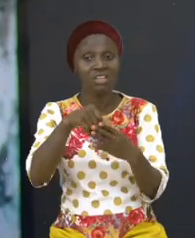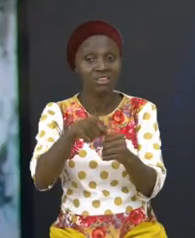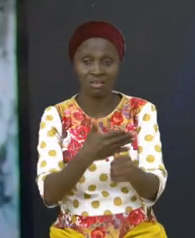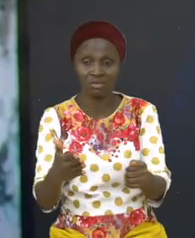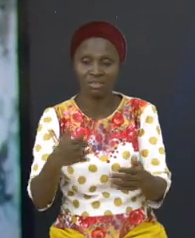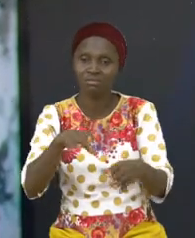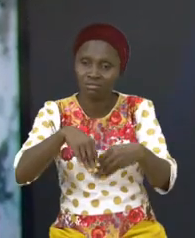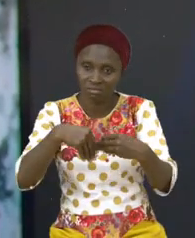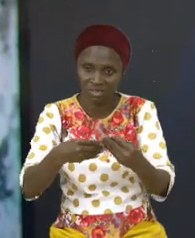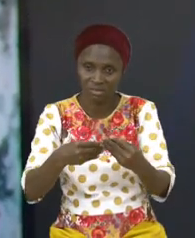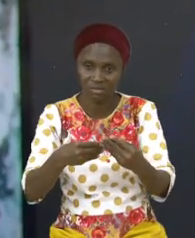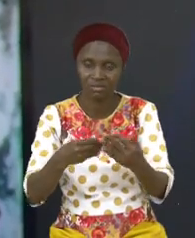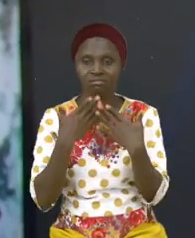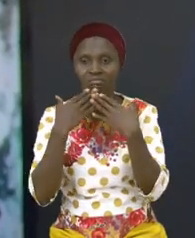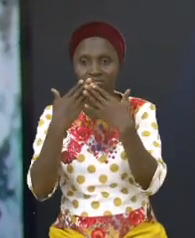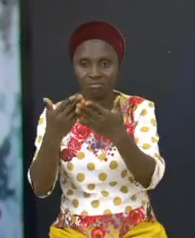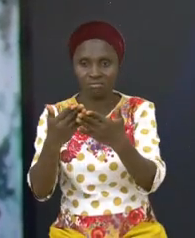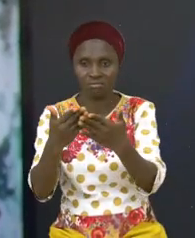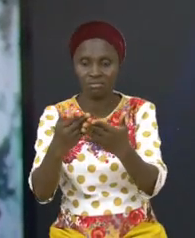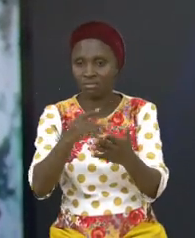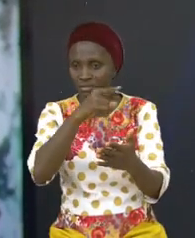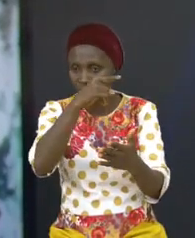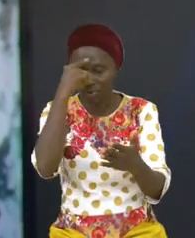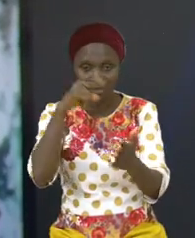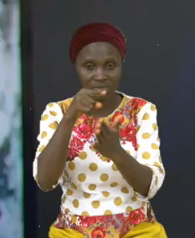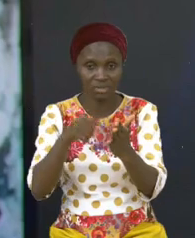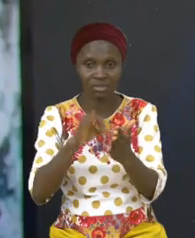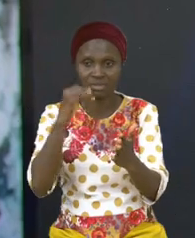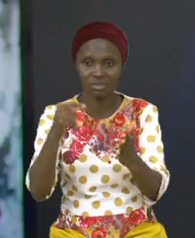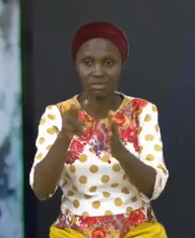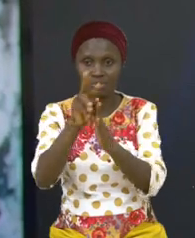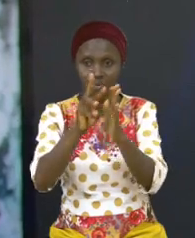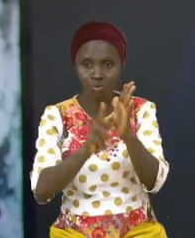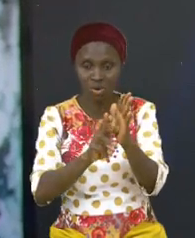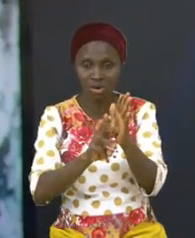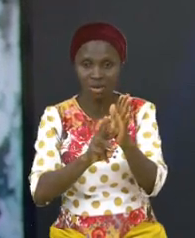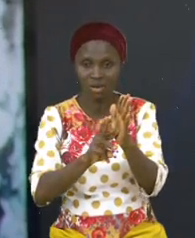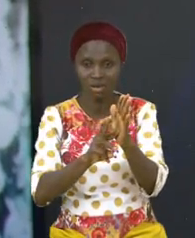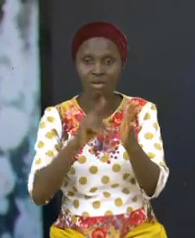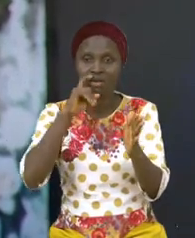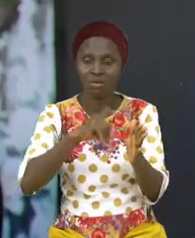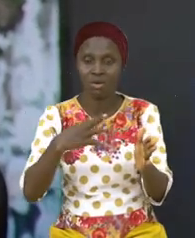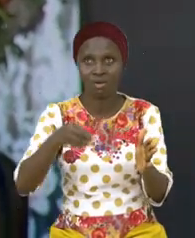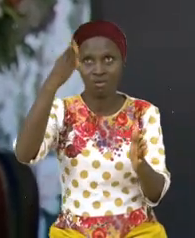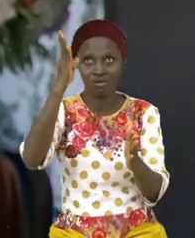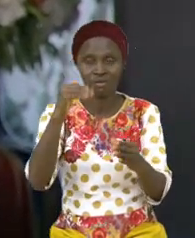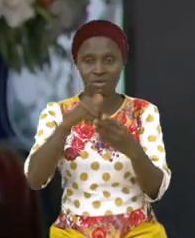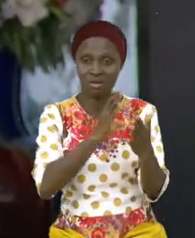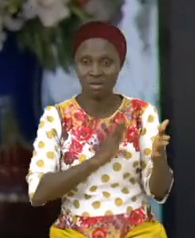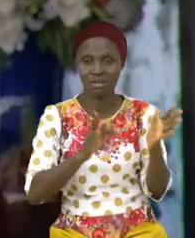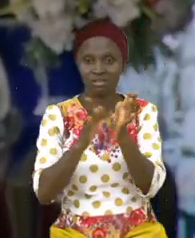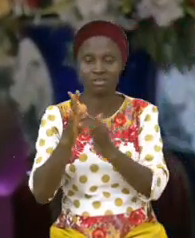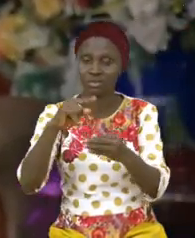for this is the will of God in Christ Jesus concerning you. And